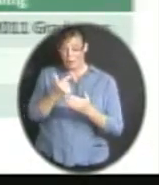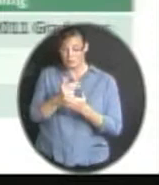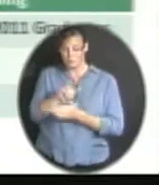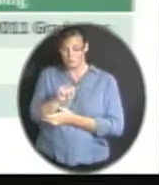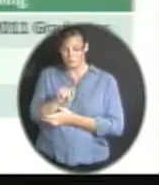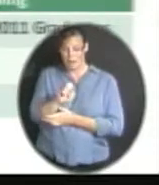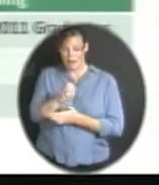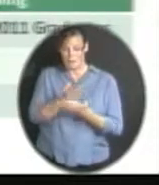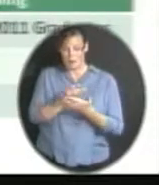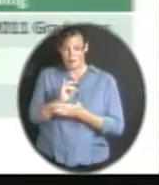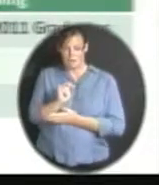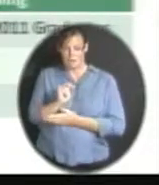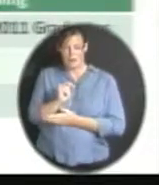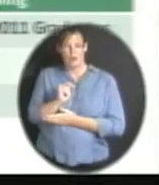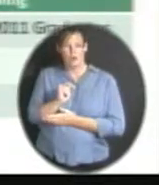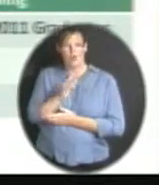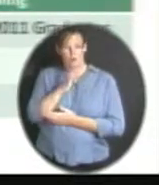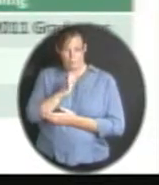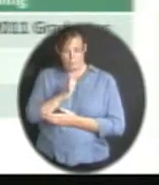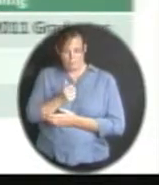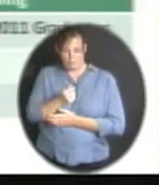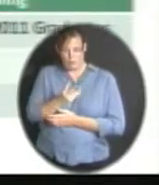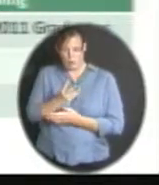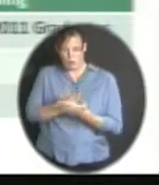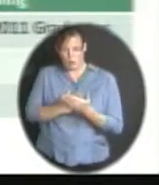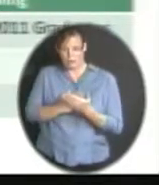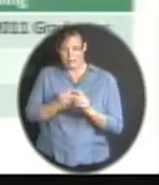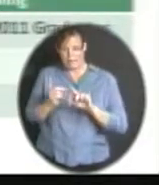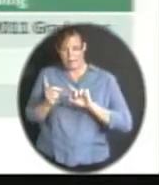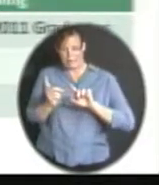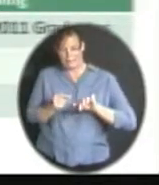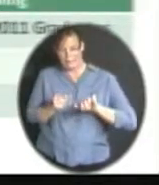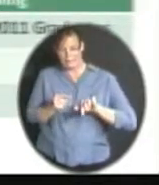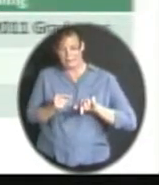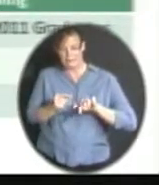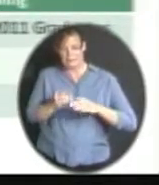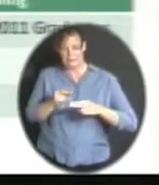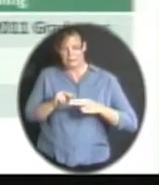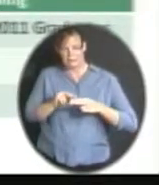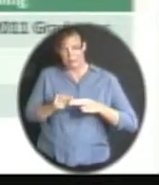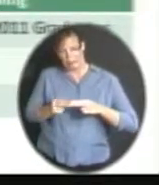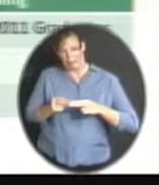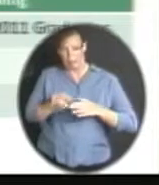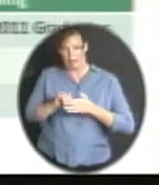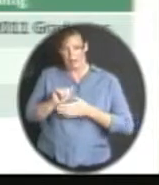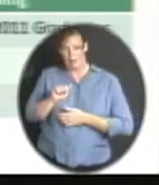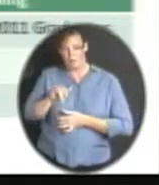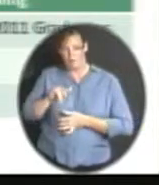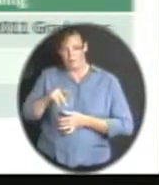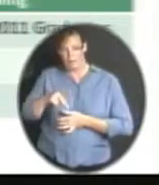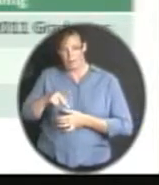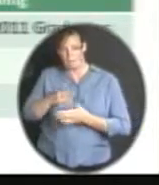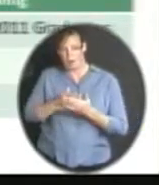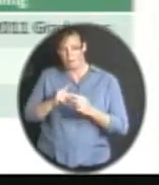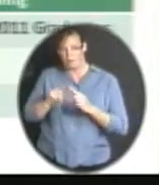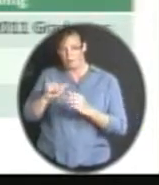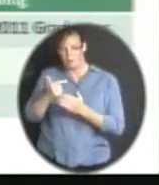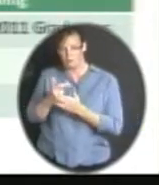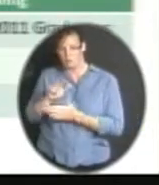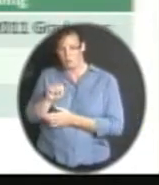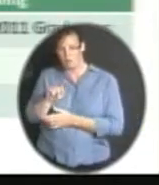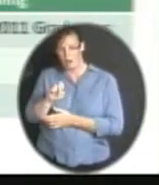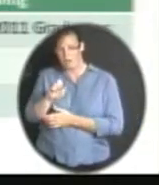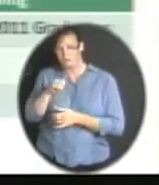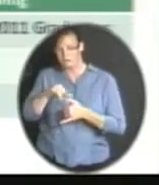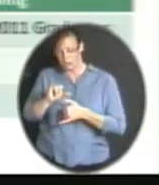part of it. Those will be a couple of pieces. Attendance is kind of dropping off the AYP target piece, but graduation rate will still be